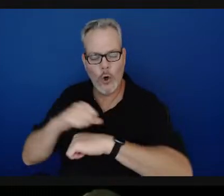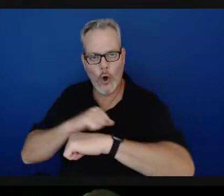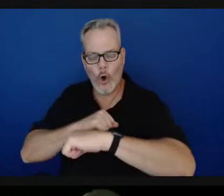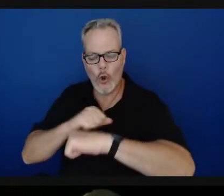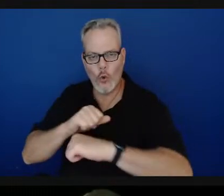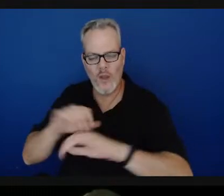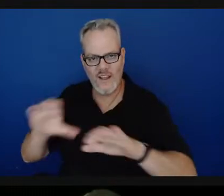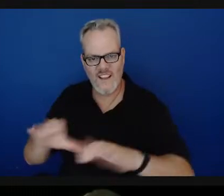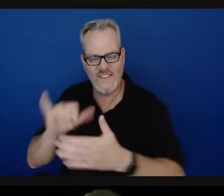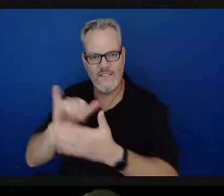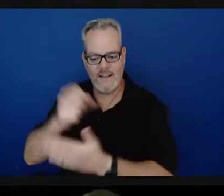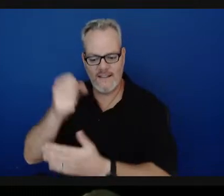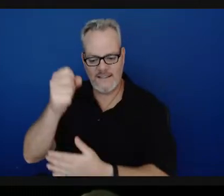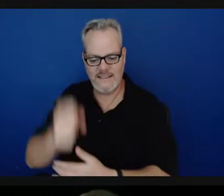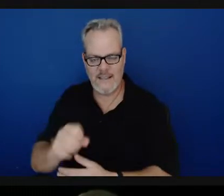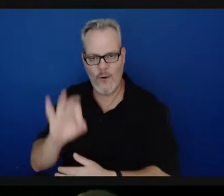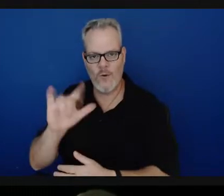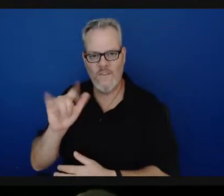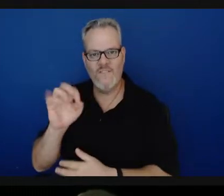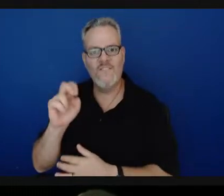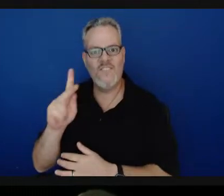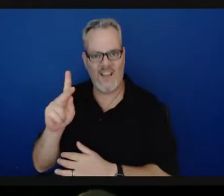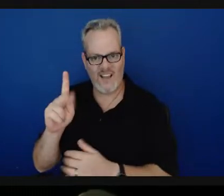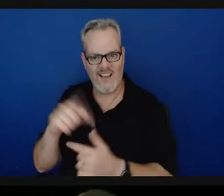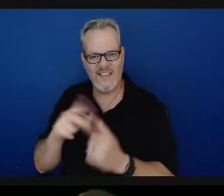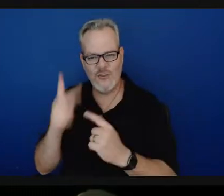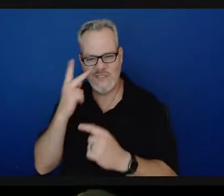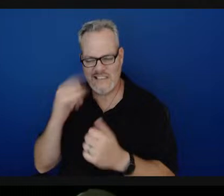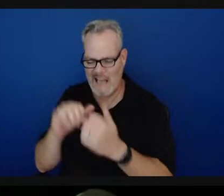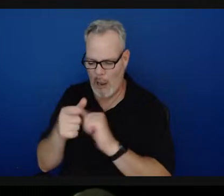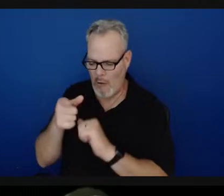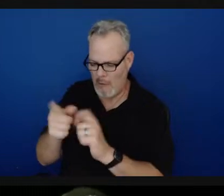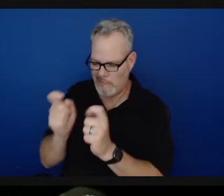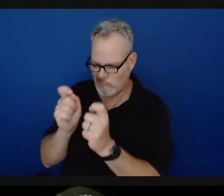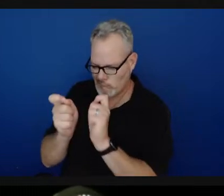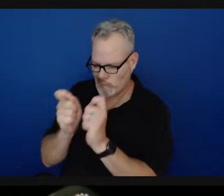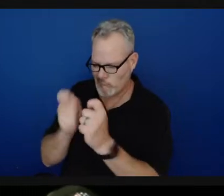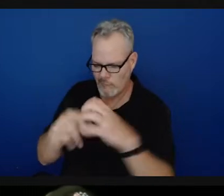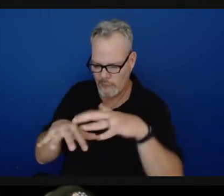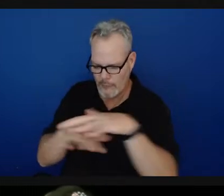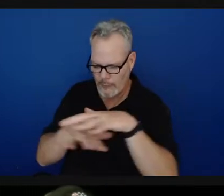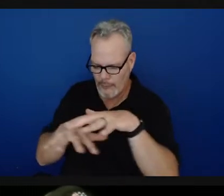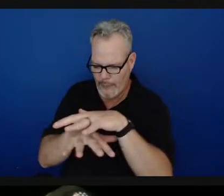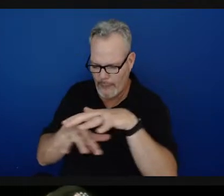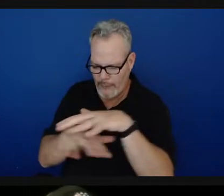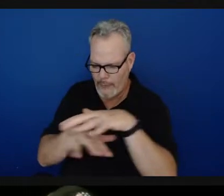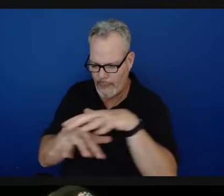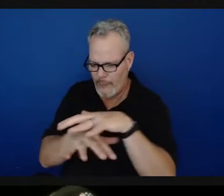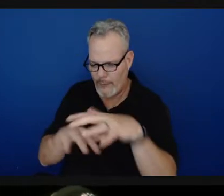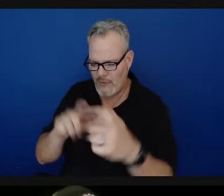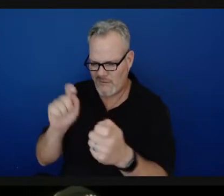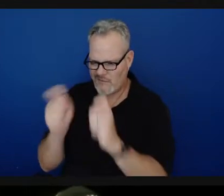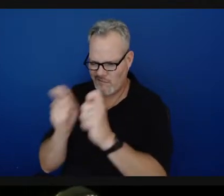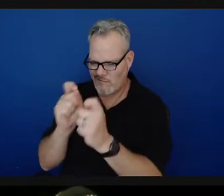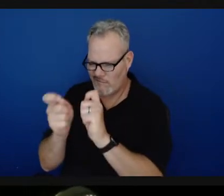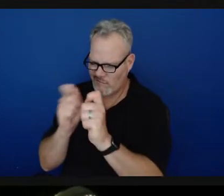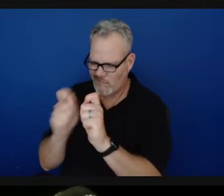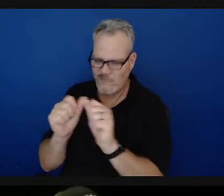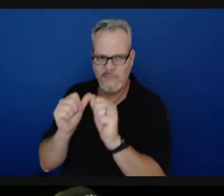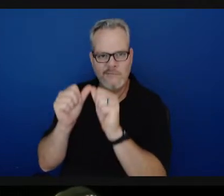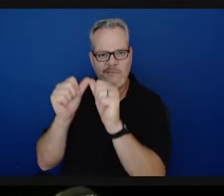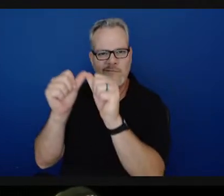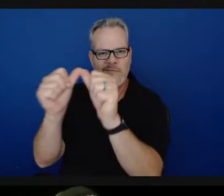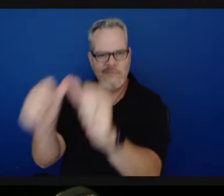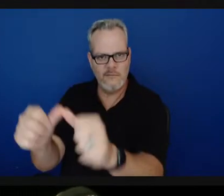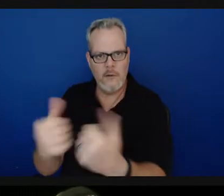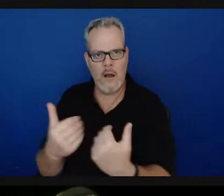adjusting at a little bit greater depths there to the overall eruption of the volcano and continued magma